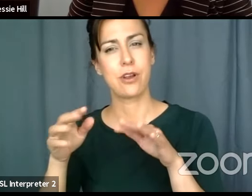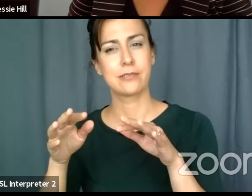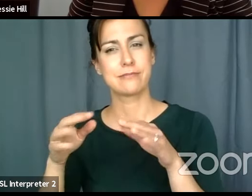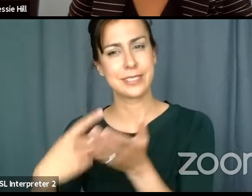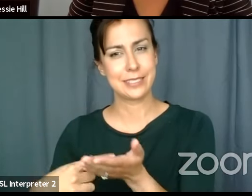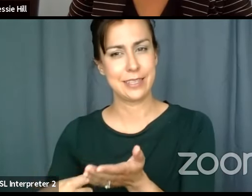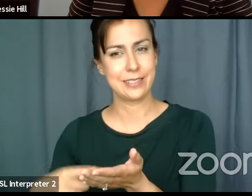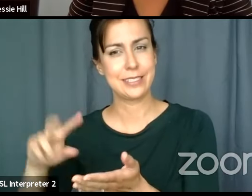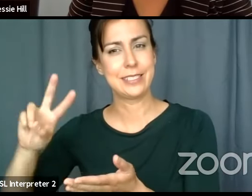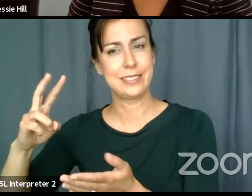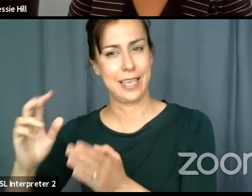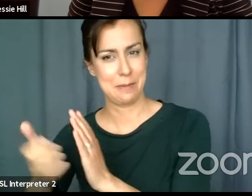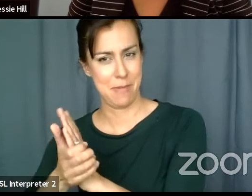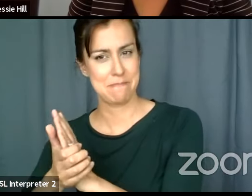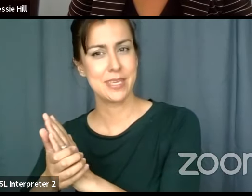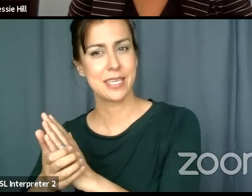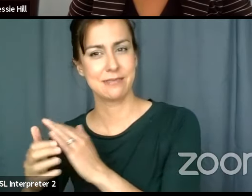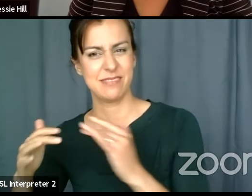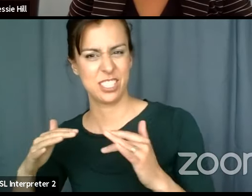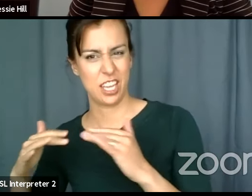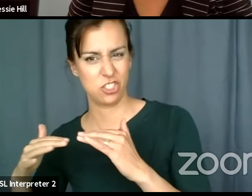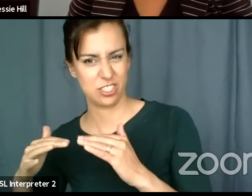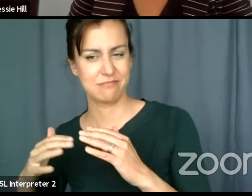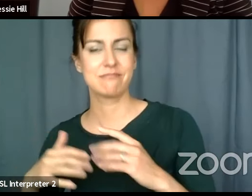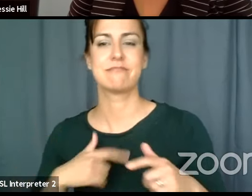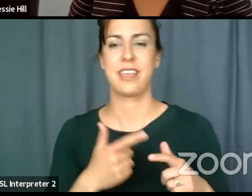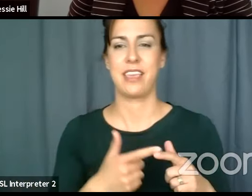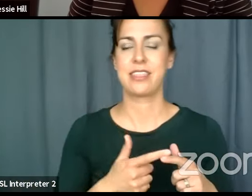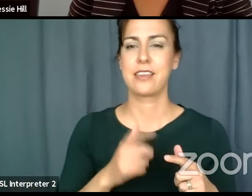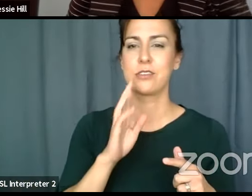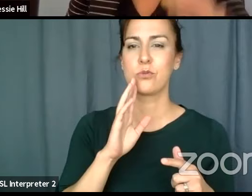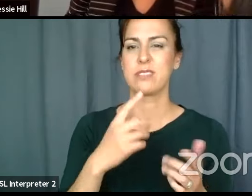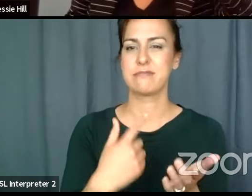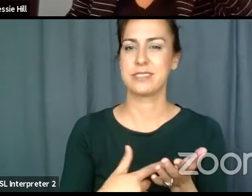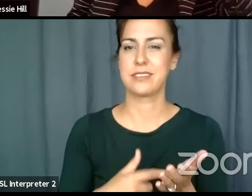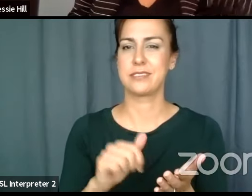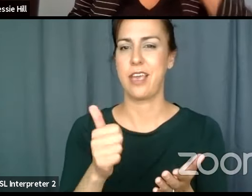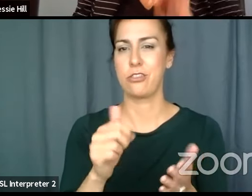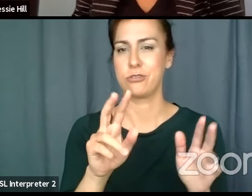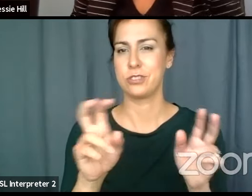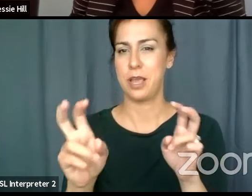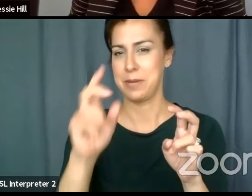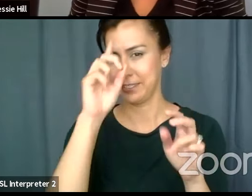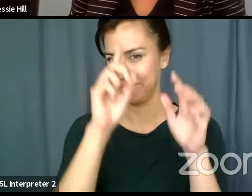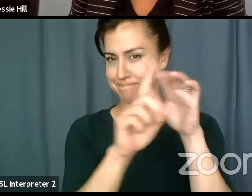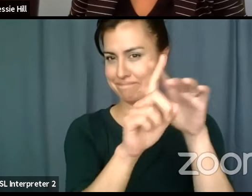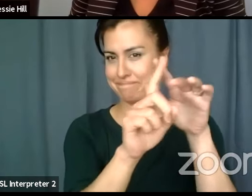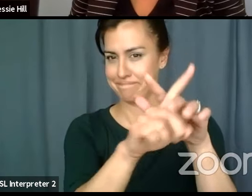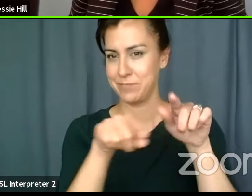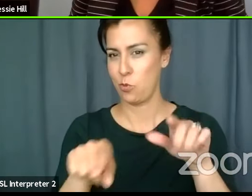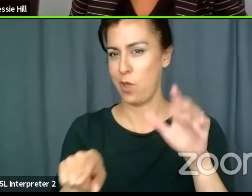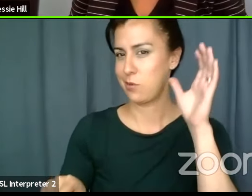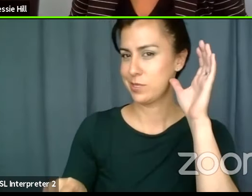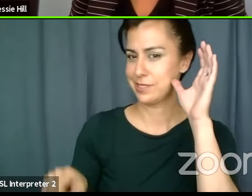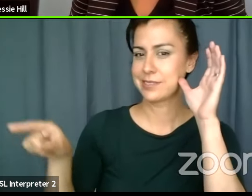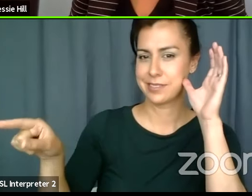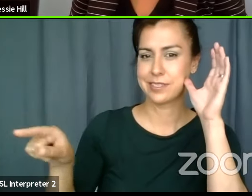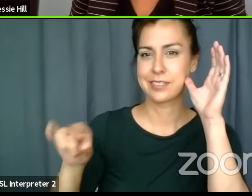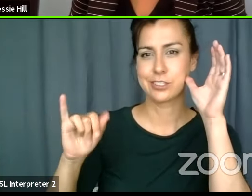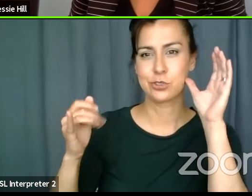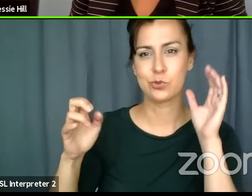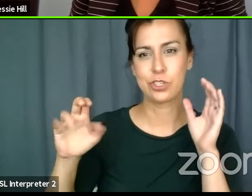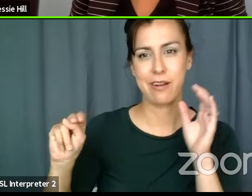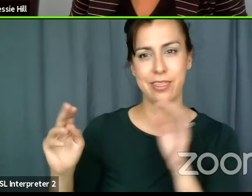Amendment tensions, and then go to some other things that come to mind in listening to